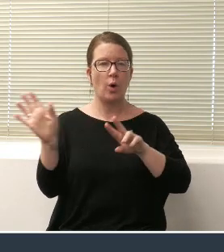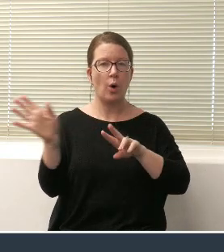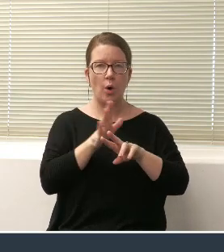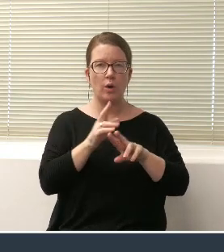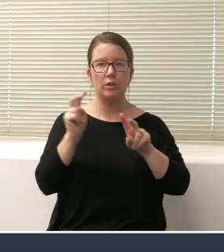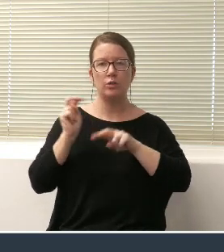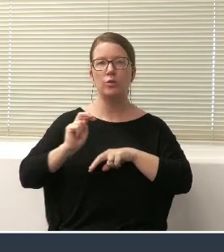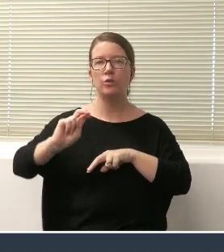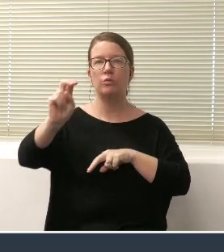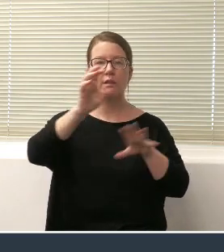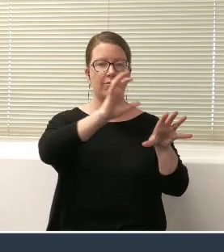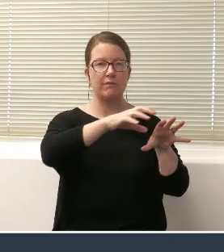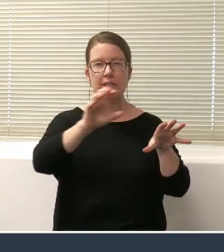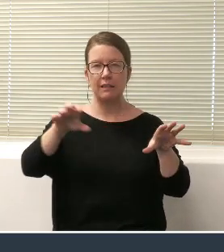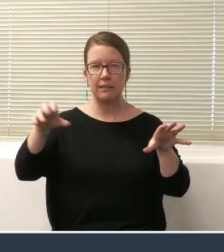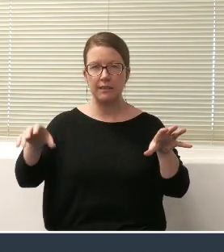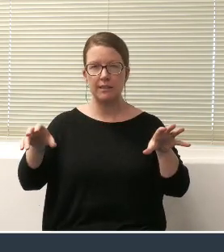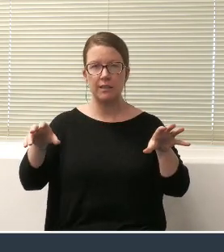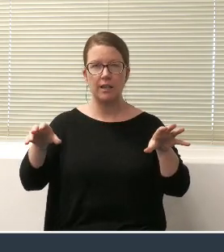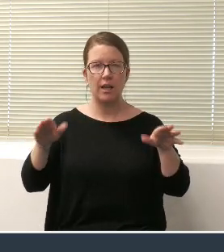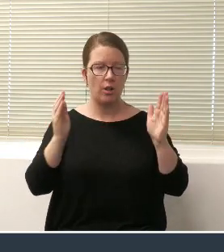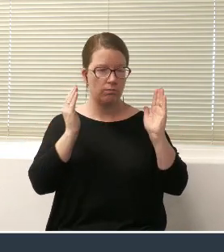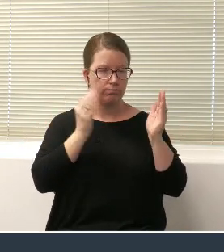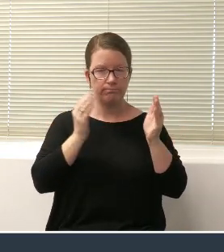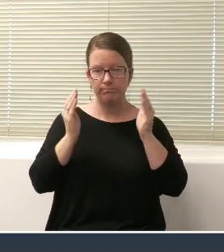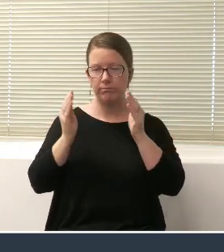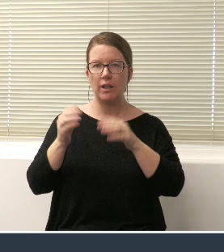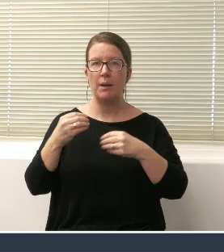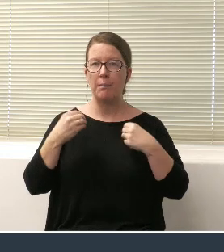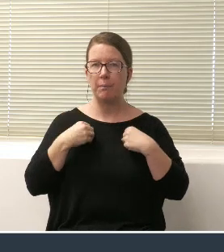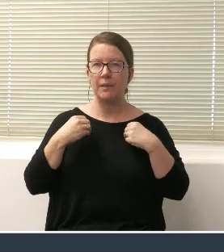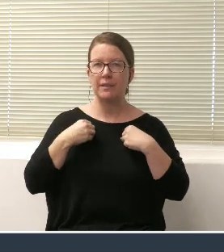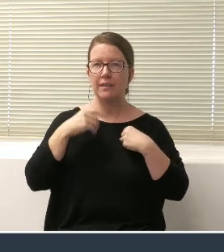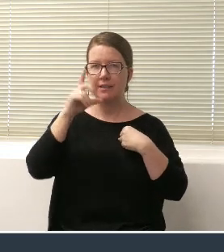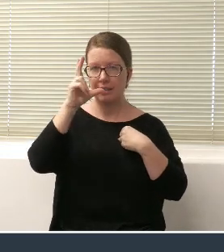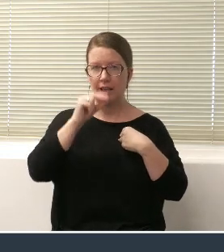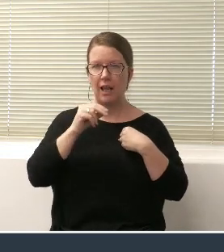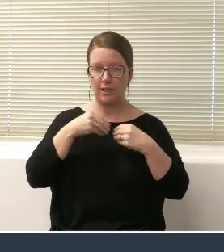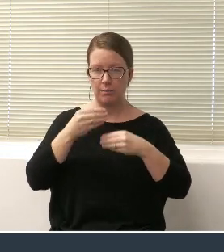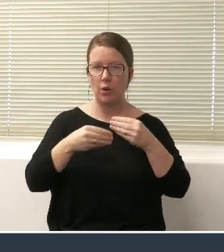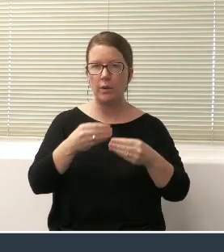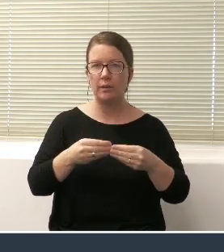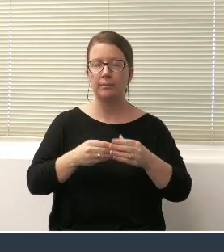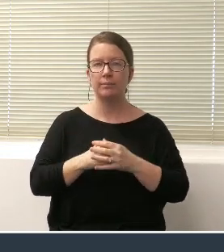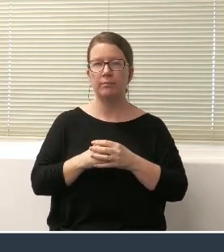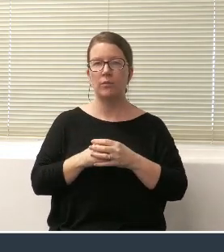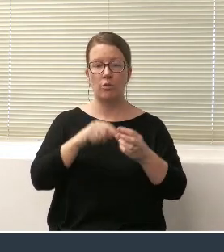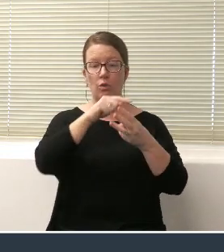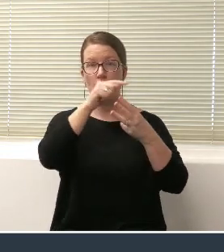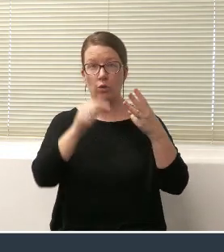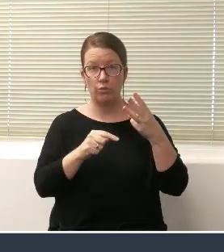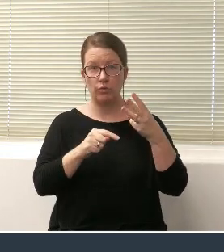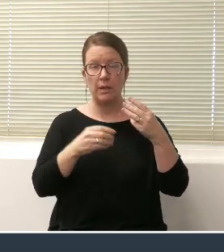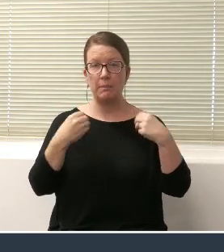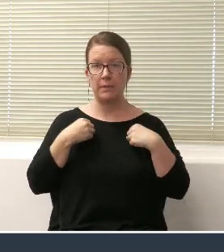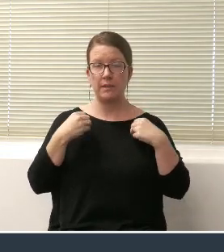facilities and really hone in on the commercial viability of them all. And these 3 business activities